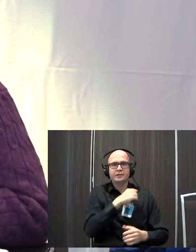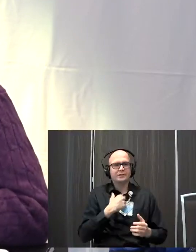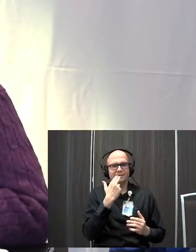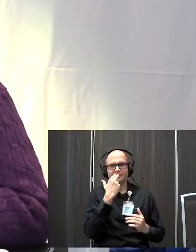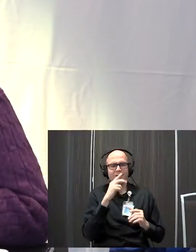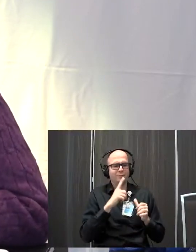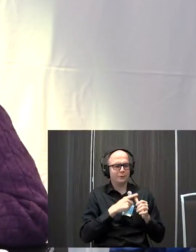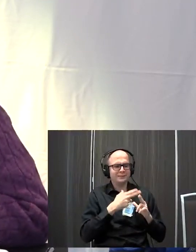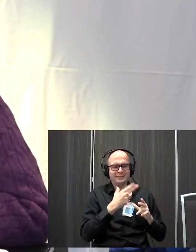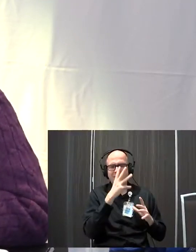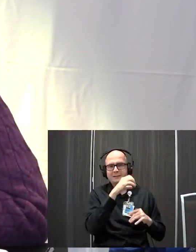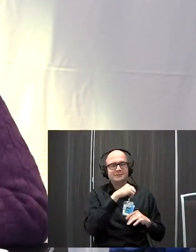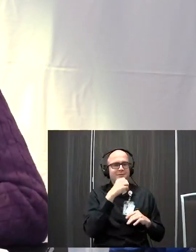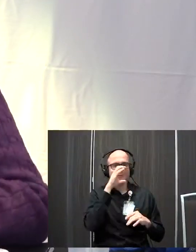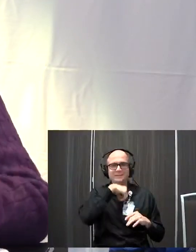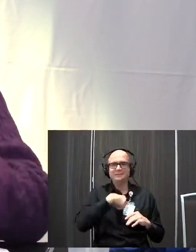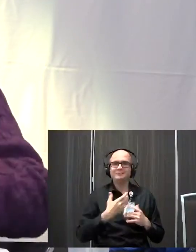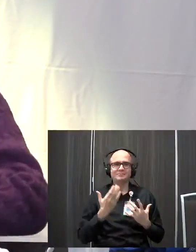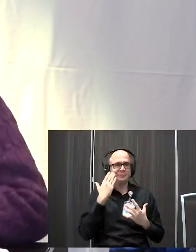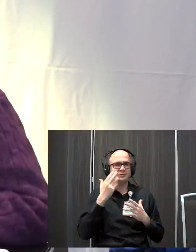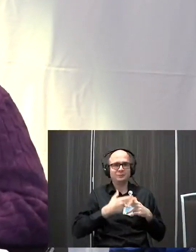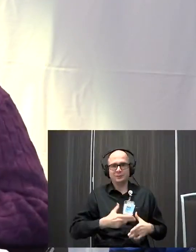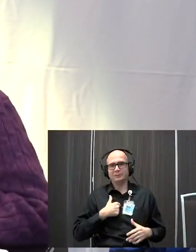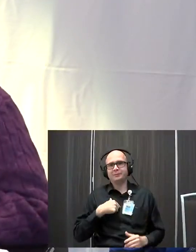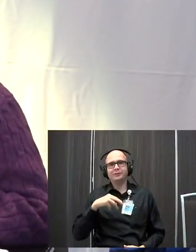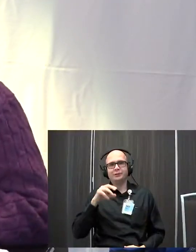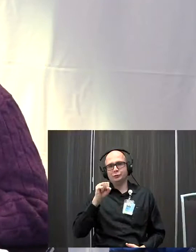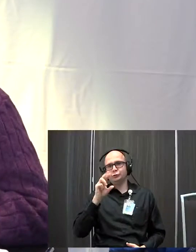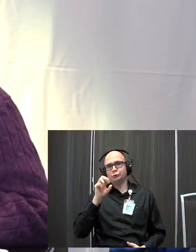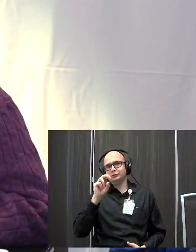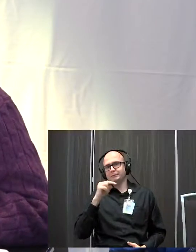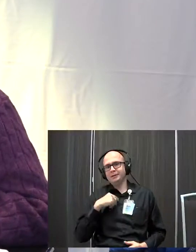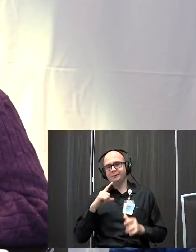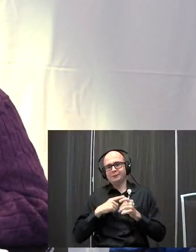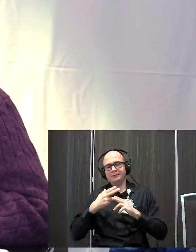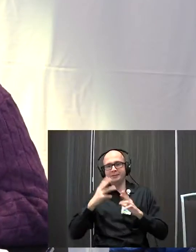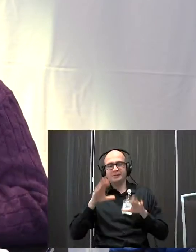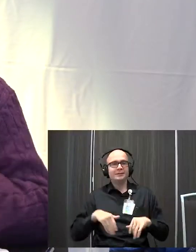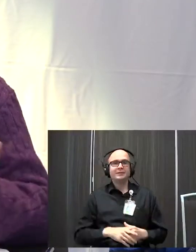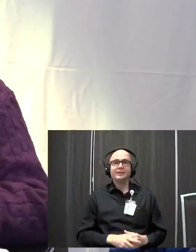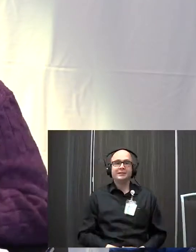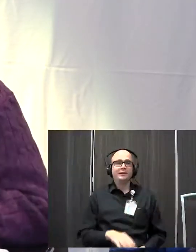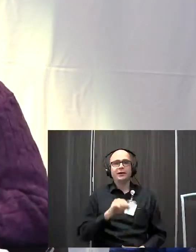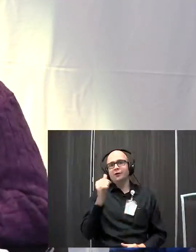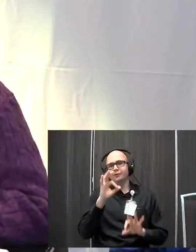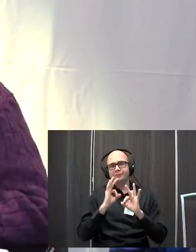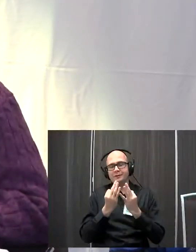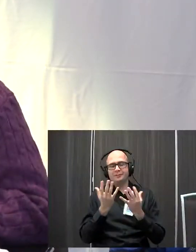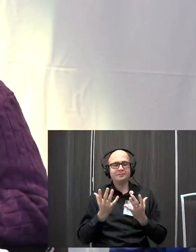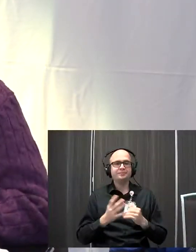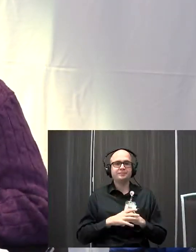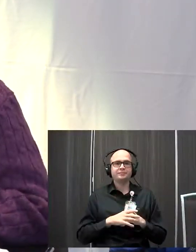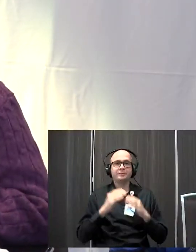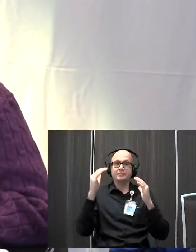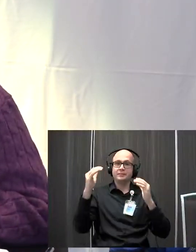by a first name. I don't know. And you can certainly call me by first name as probably any other family I have. So